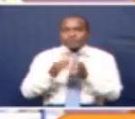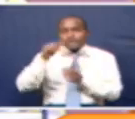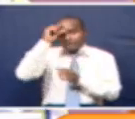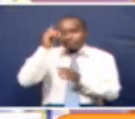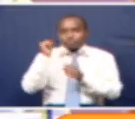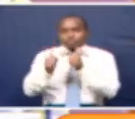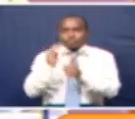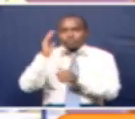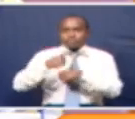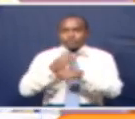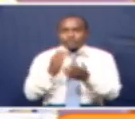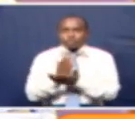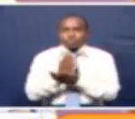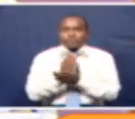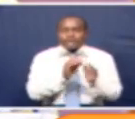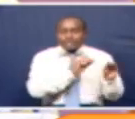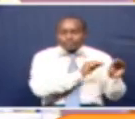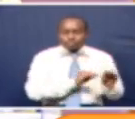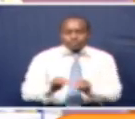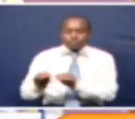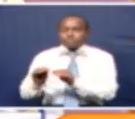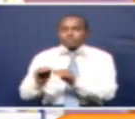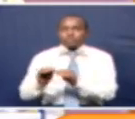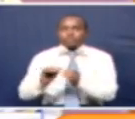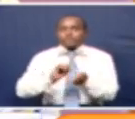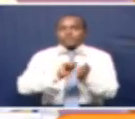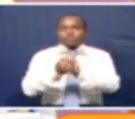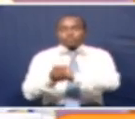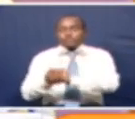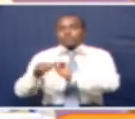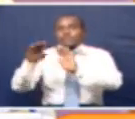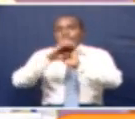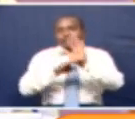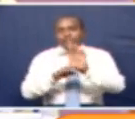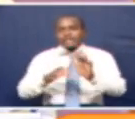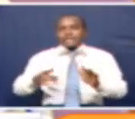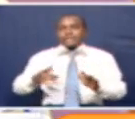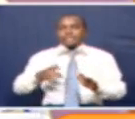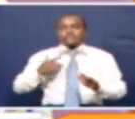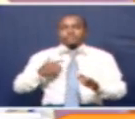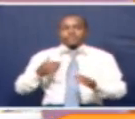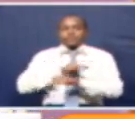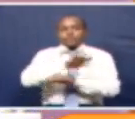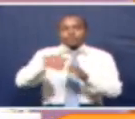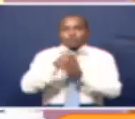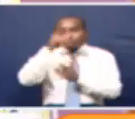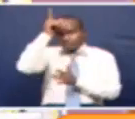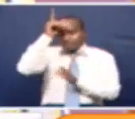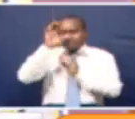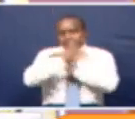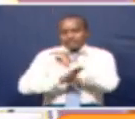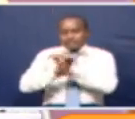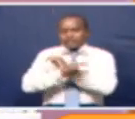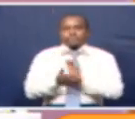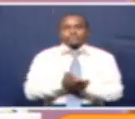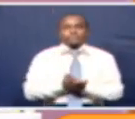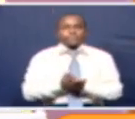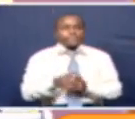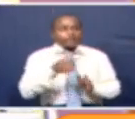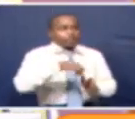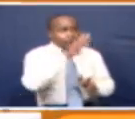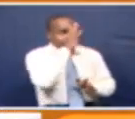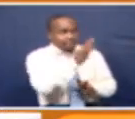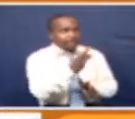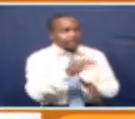sure its transformation agenda is felt in each and every village in our country. Honorable, we seriously need to talk,